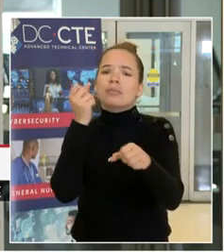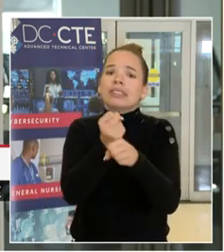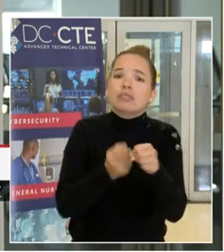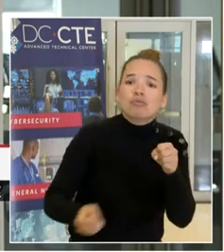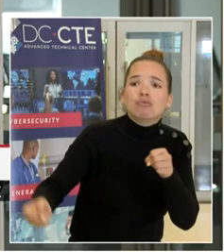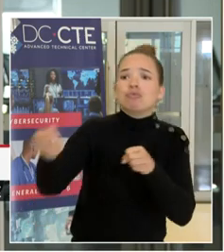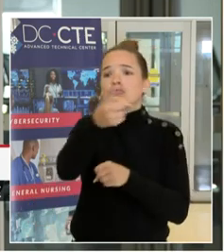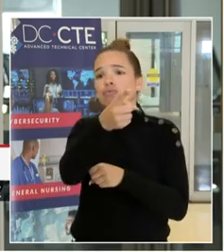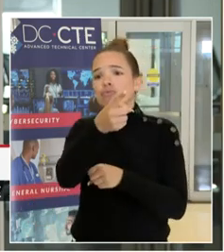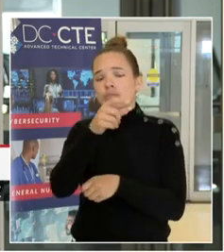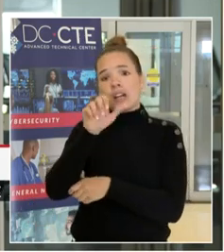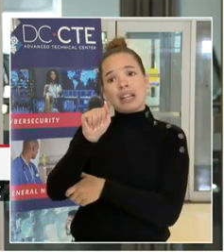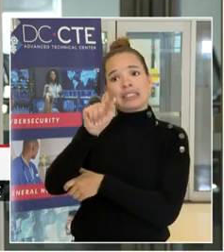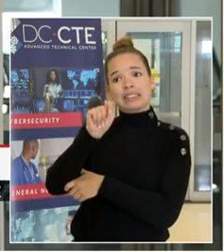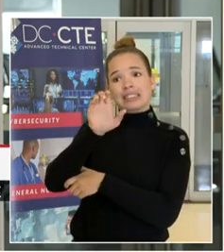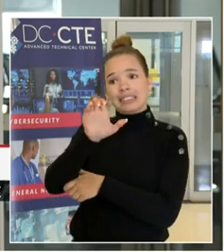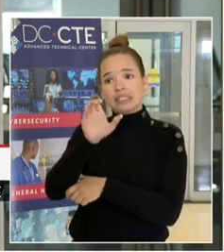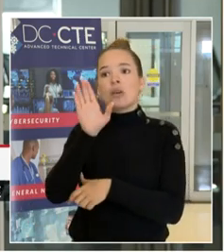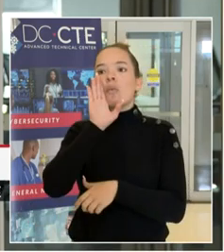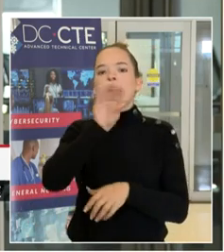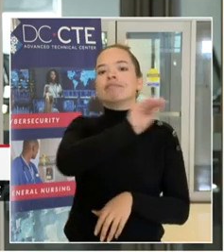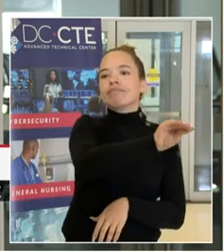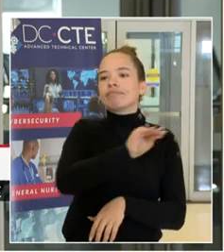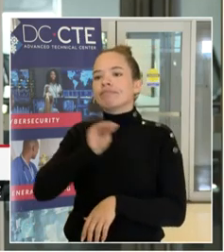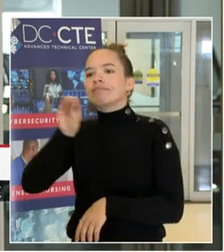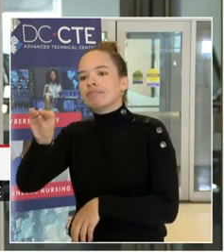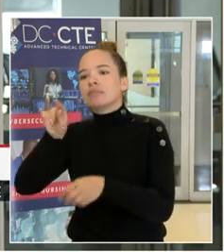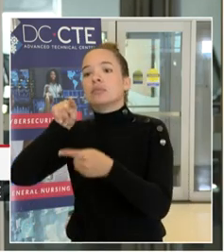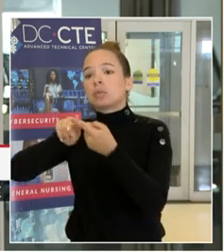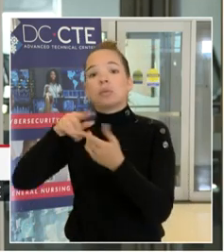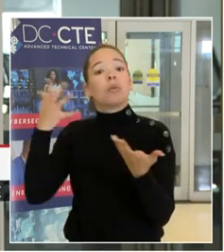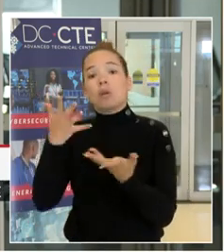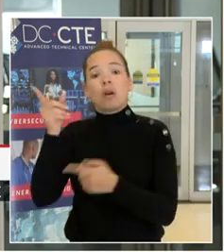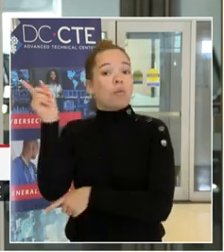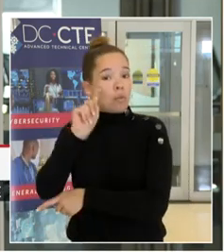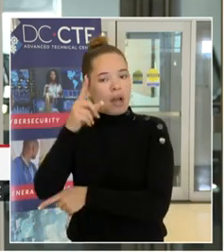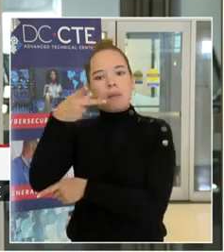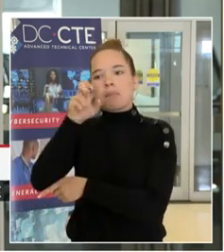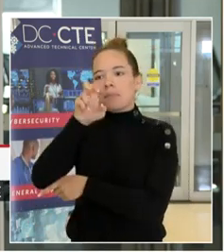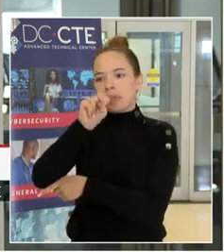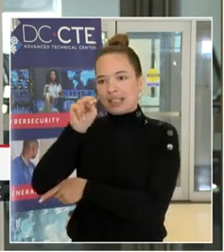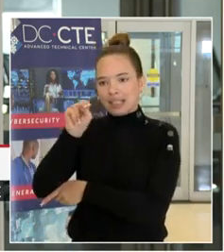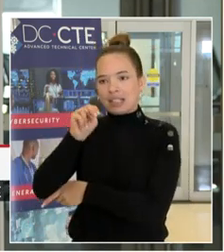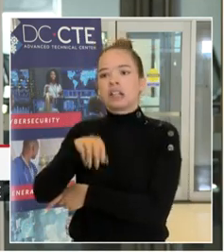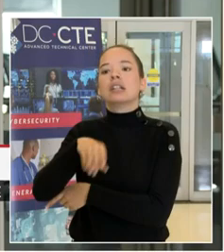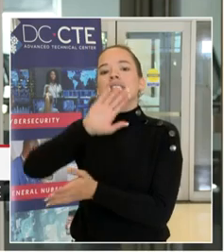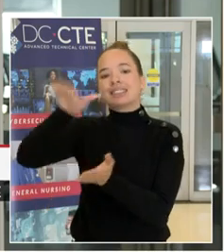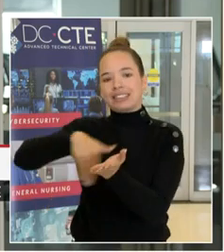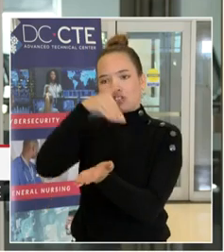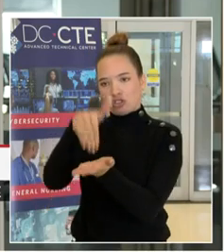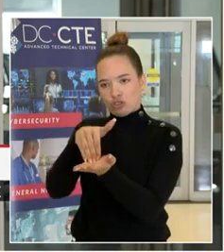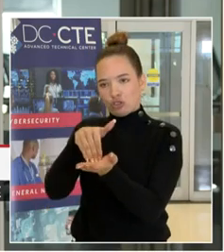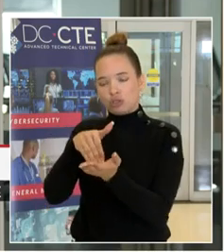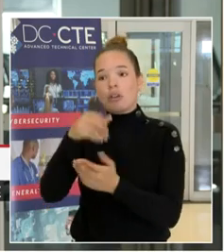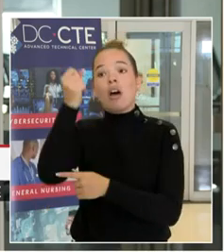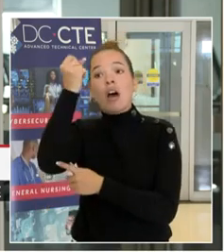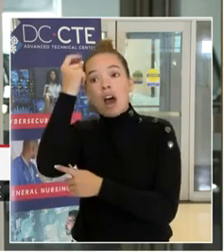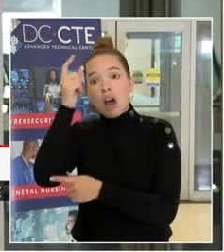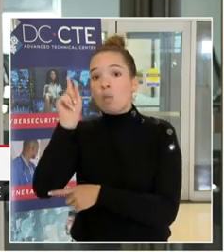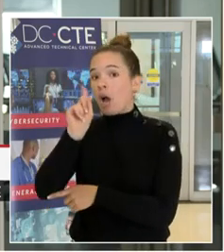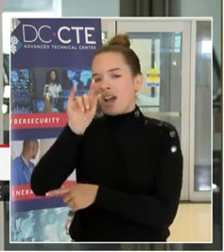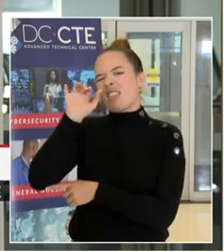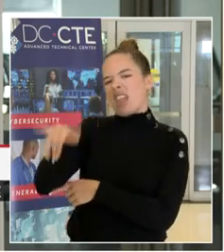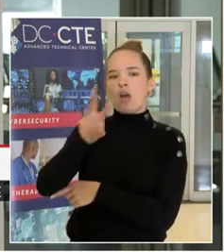nearby location at the Penn Center, which is also located in Ward 5, close to McKinley Tech